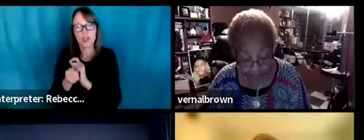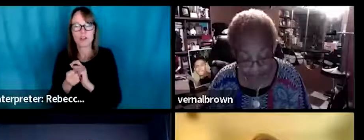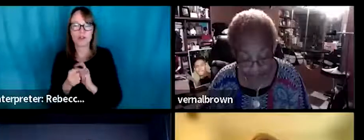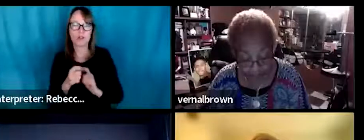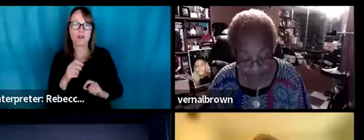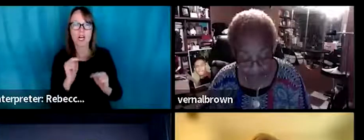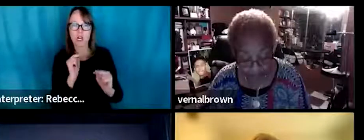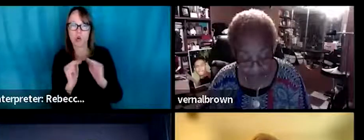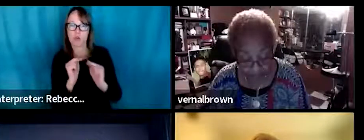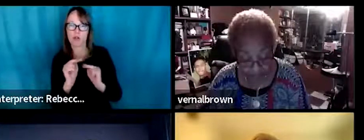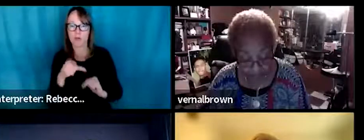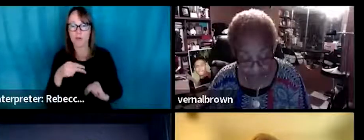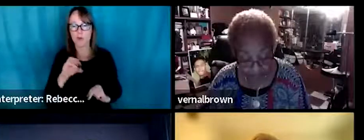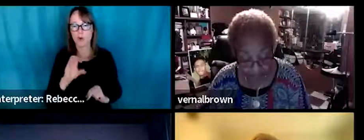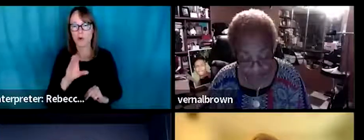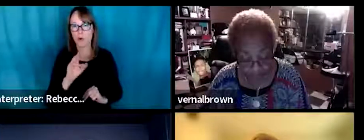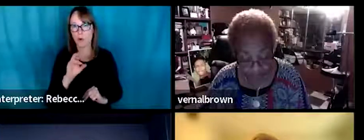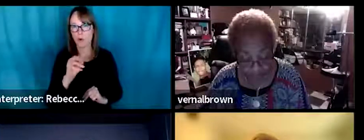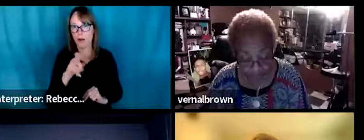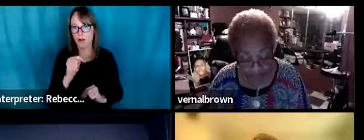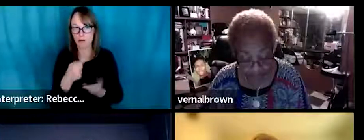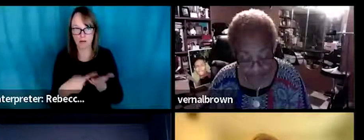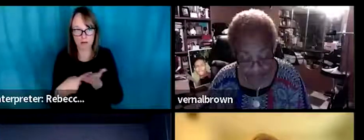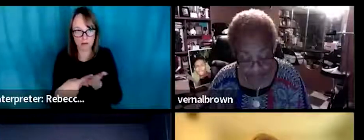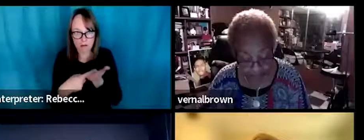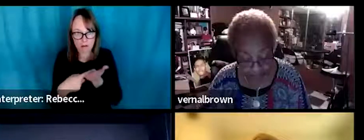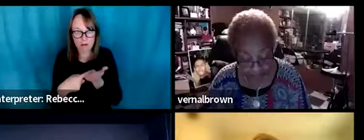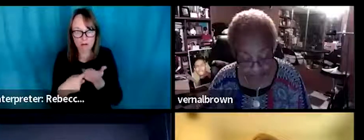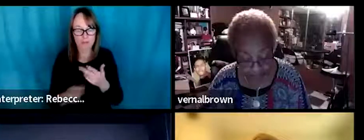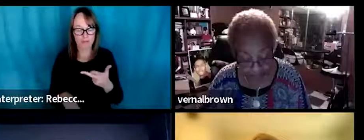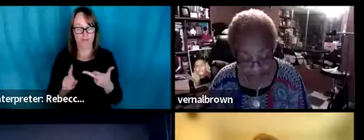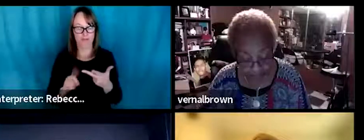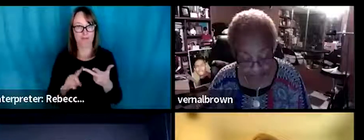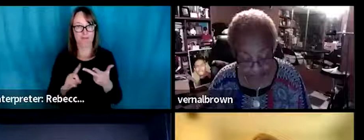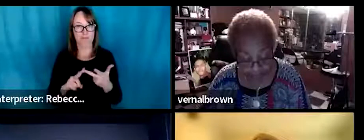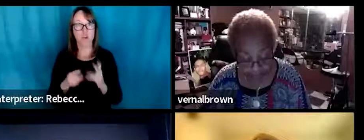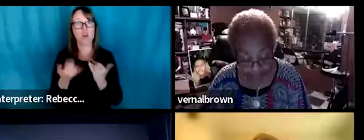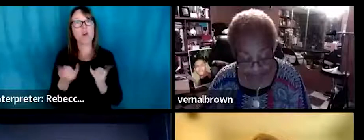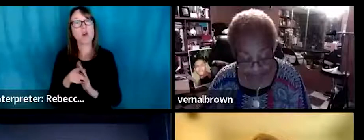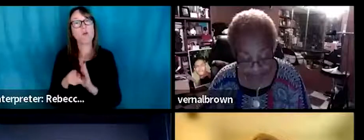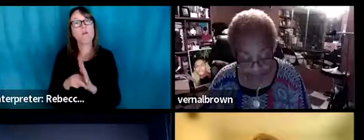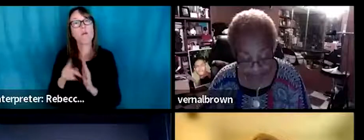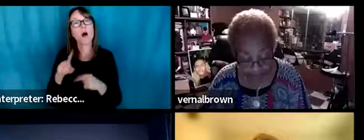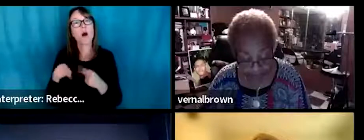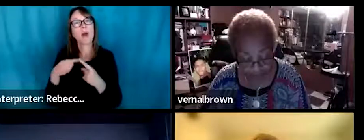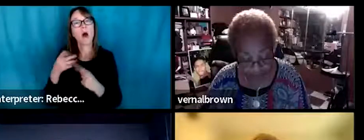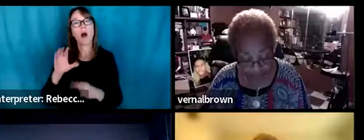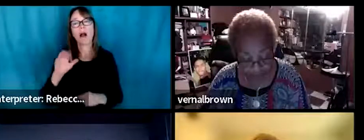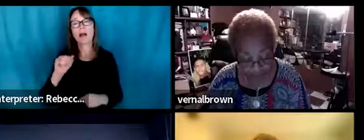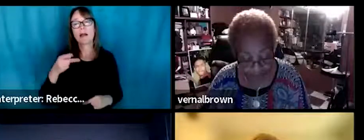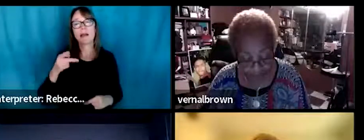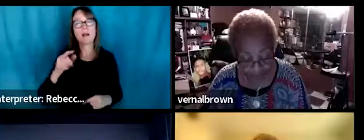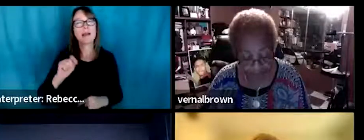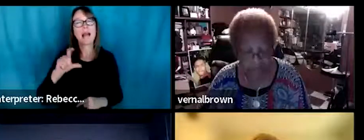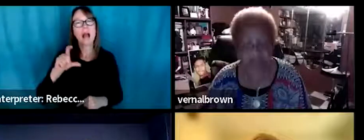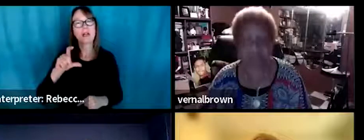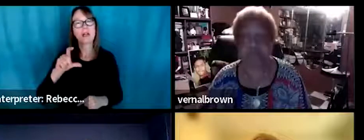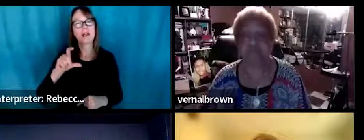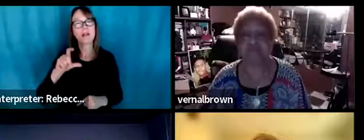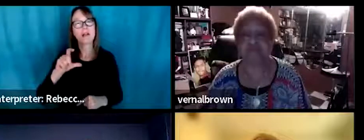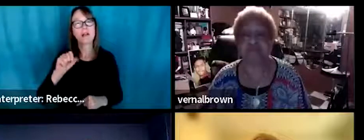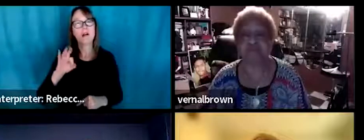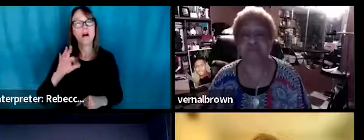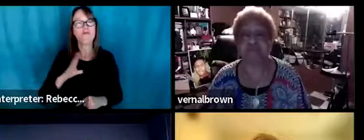approve. Third, we'd like to correct errors in the current policy regarding capitalization of proper names, references to positions